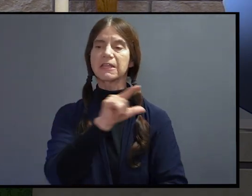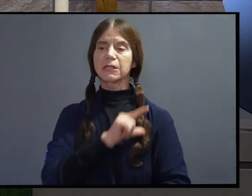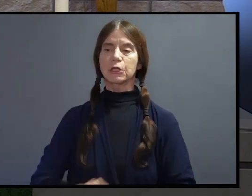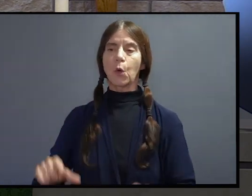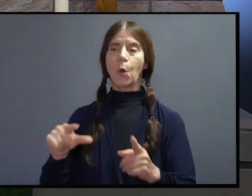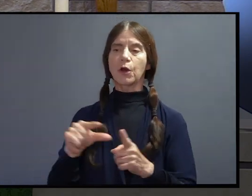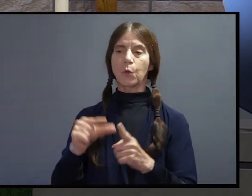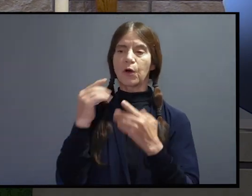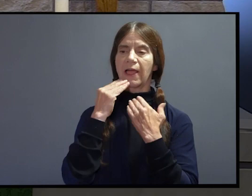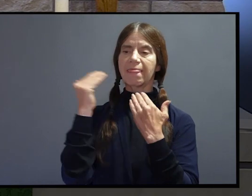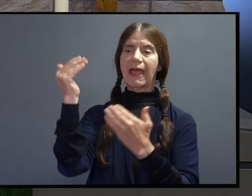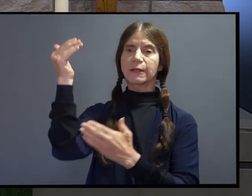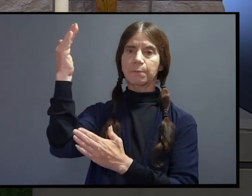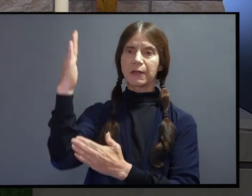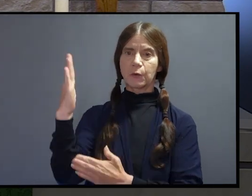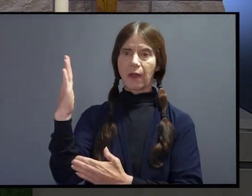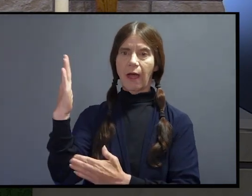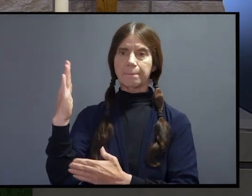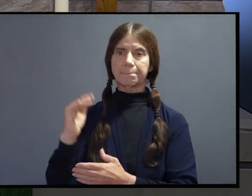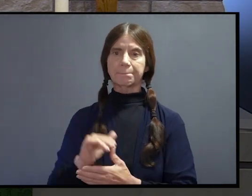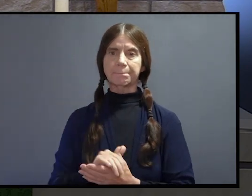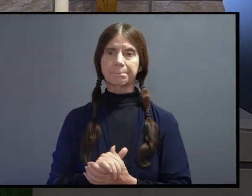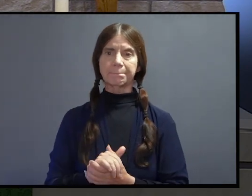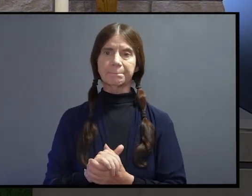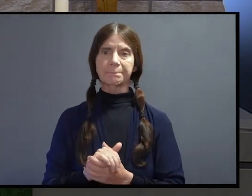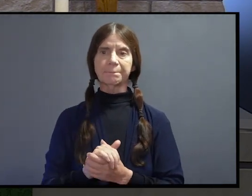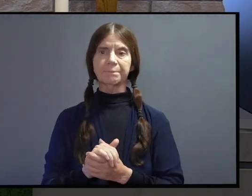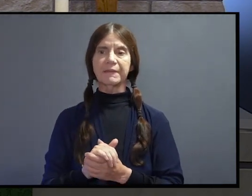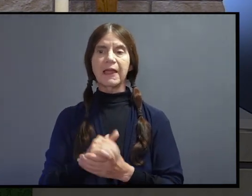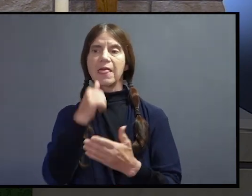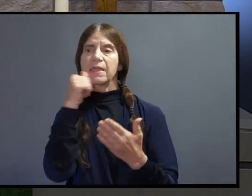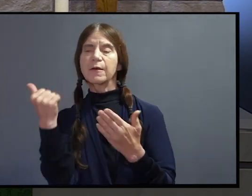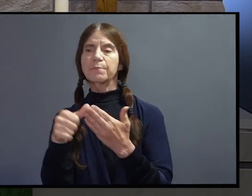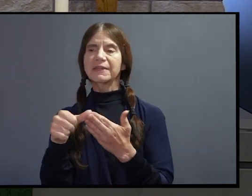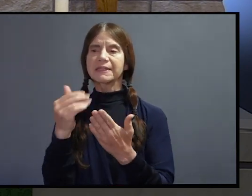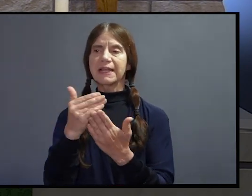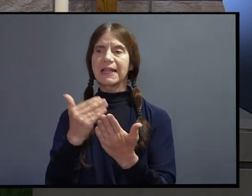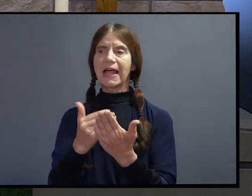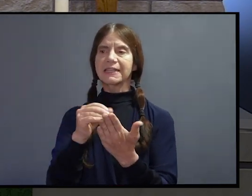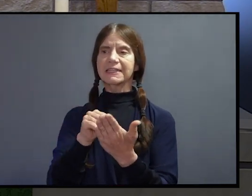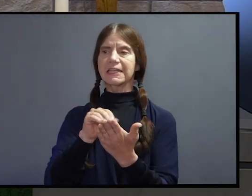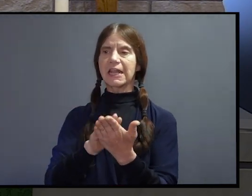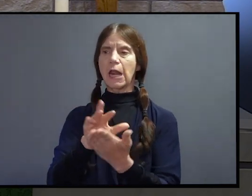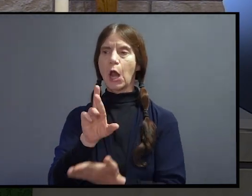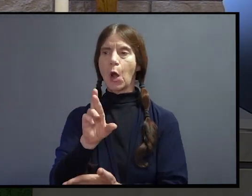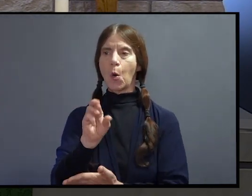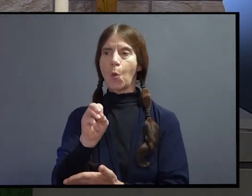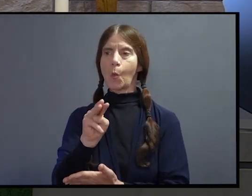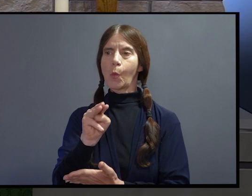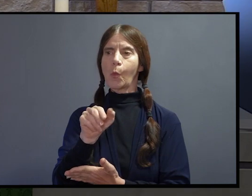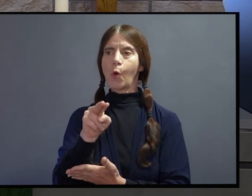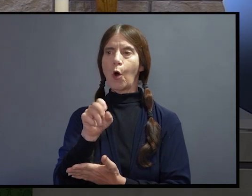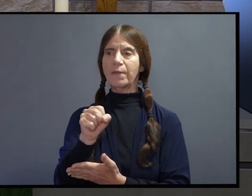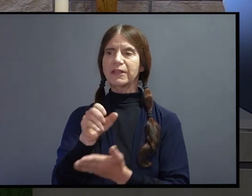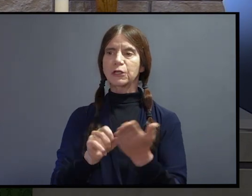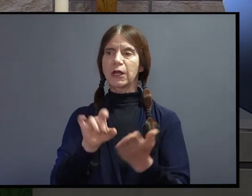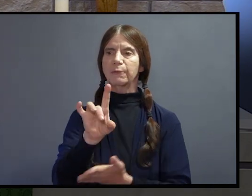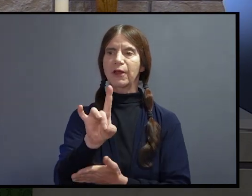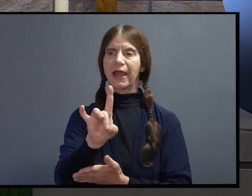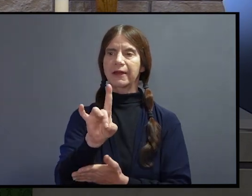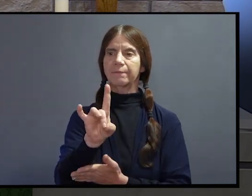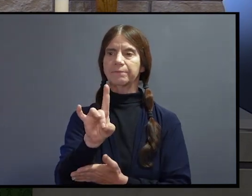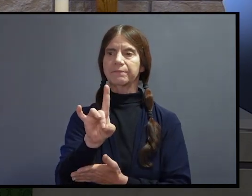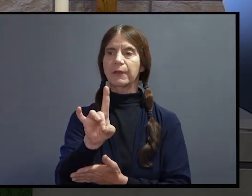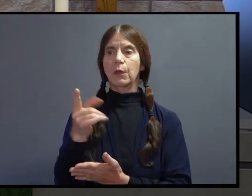This is the word of the Lord. Thanks be to God. The epistle lesson is written in Romans